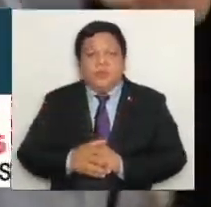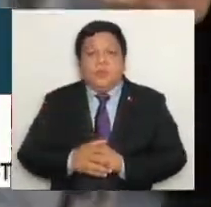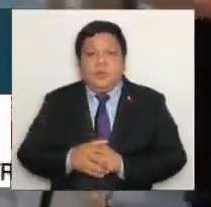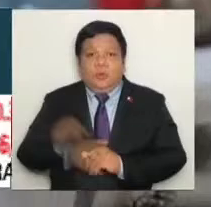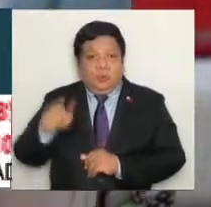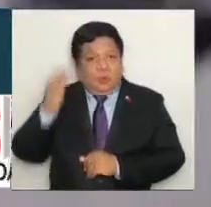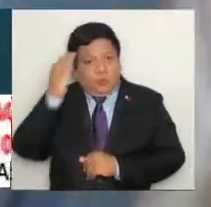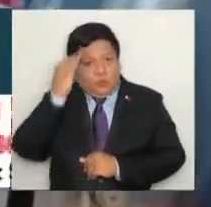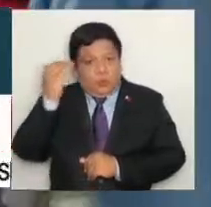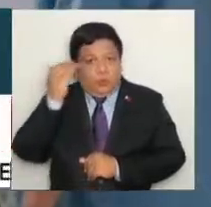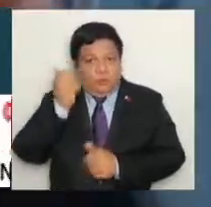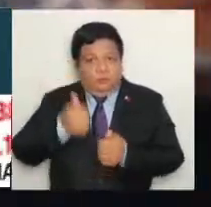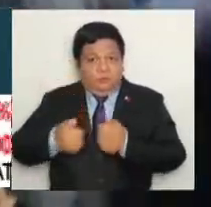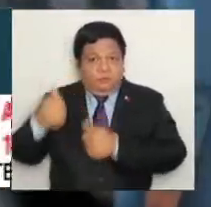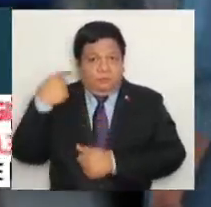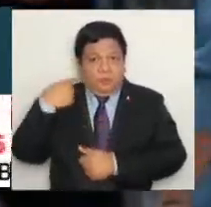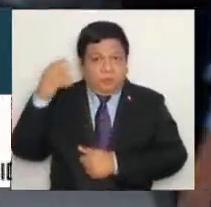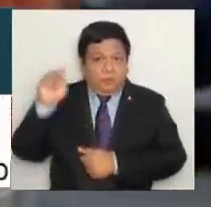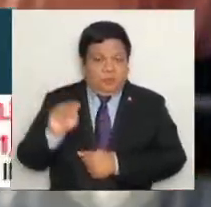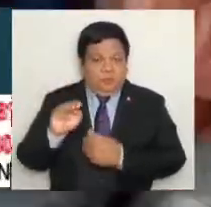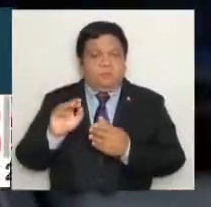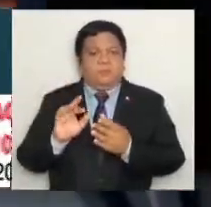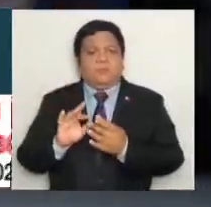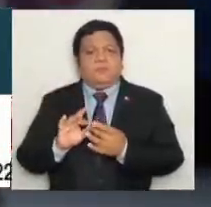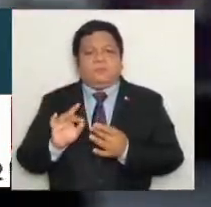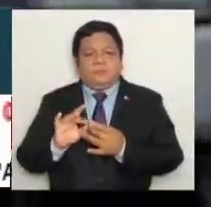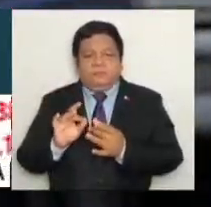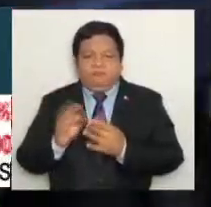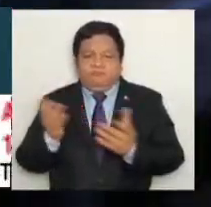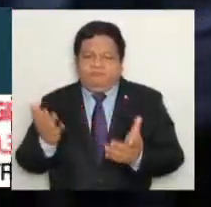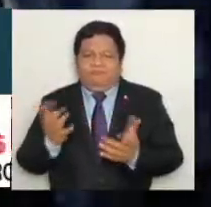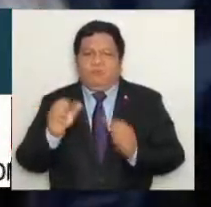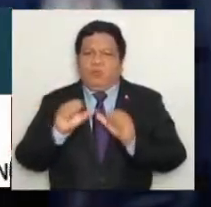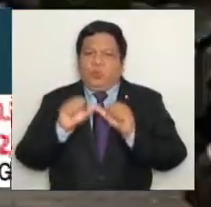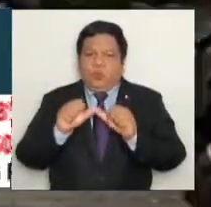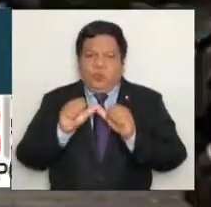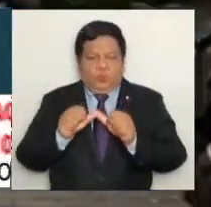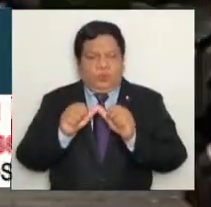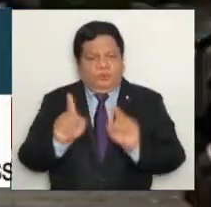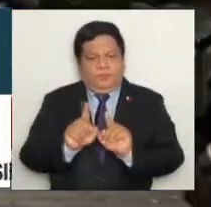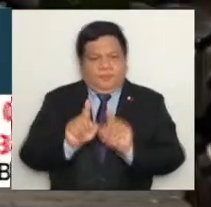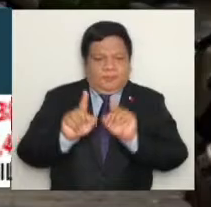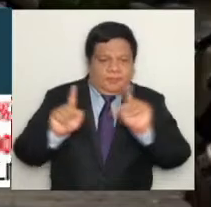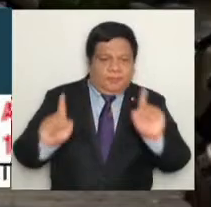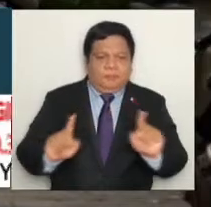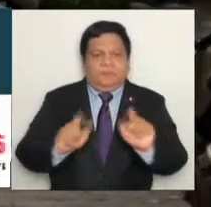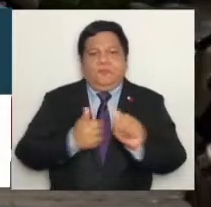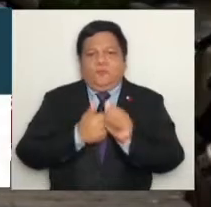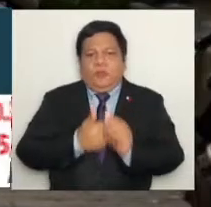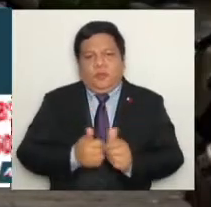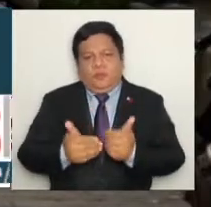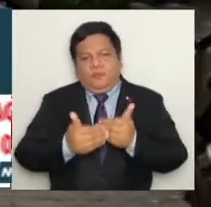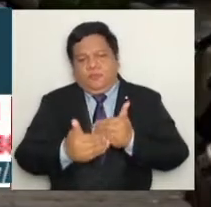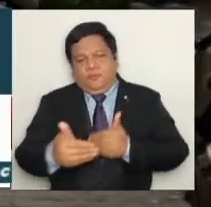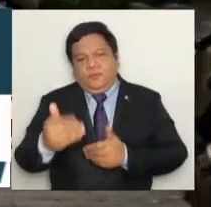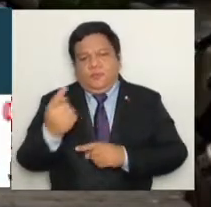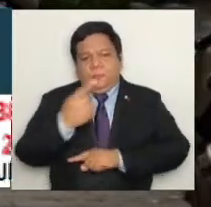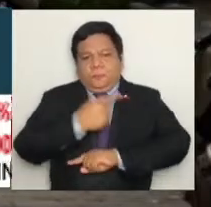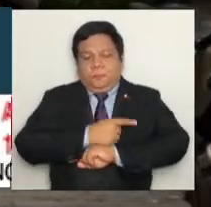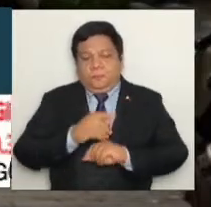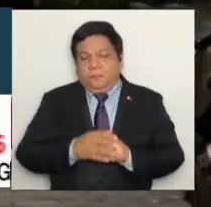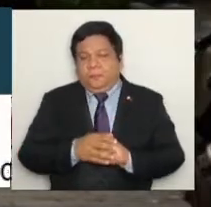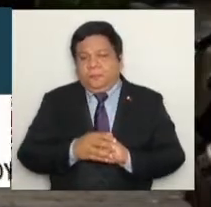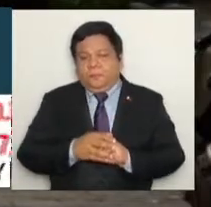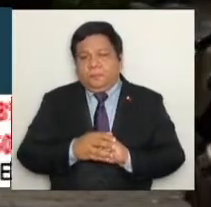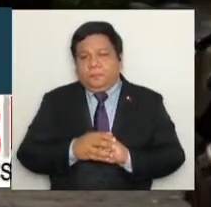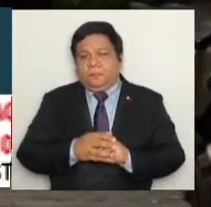Korean Prime Minister Kim Bo-kyum to extend social distancing measures for the next few days. Officials